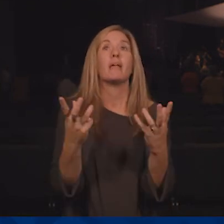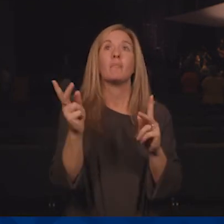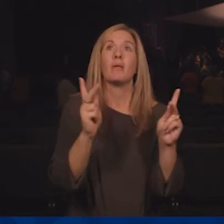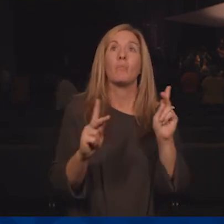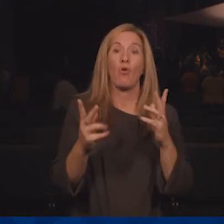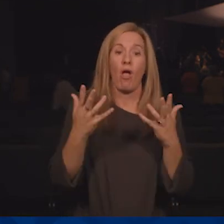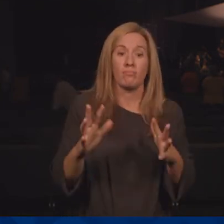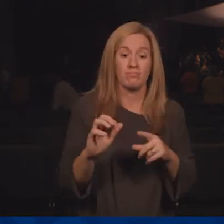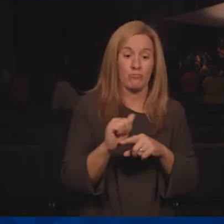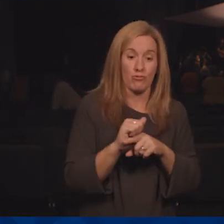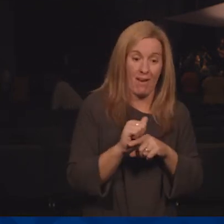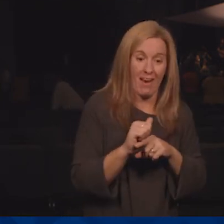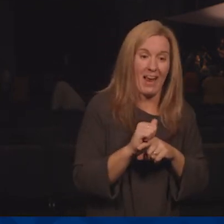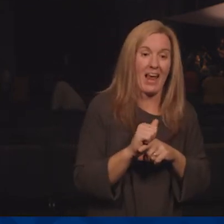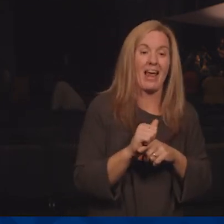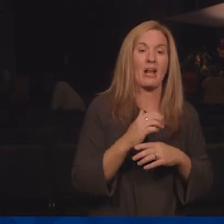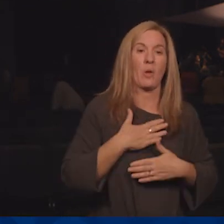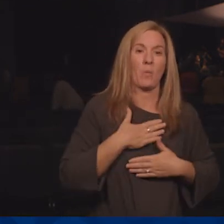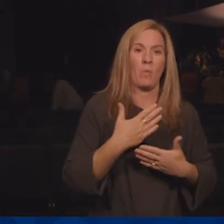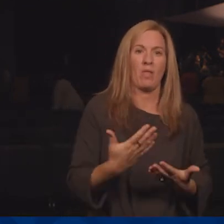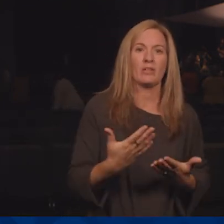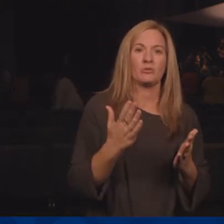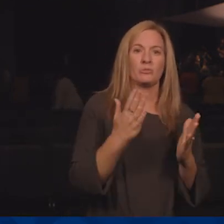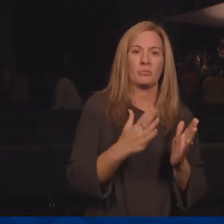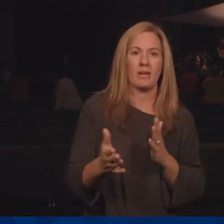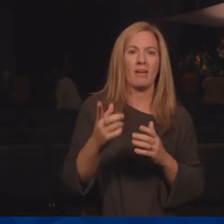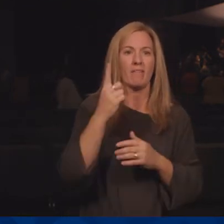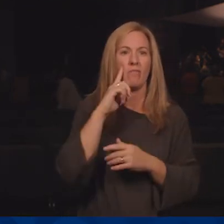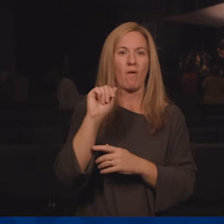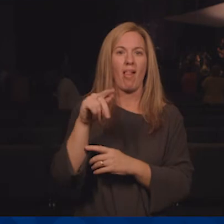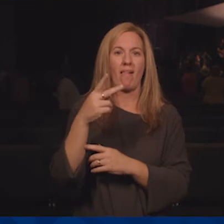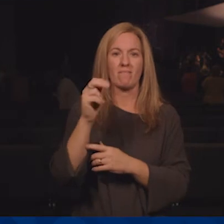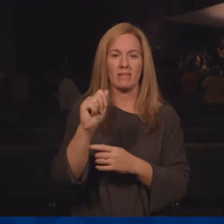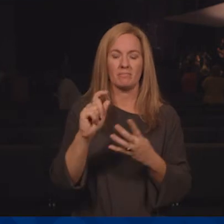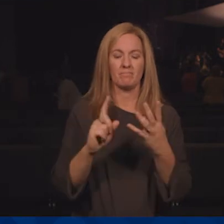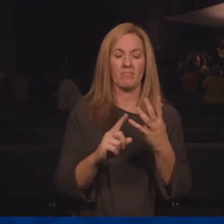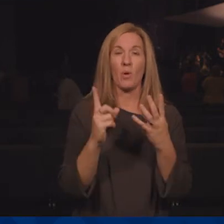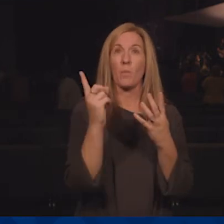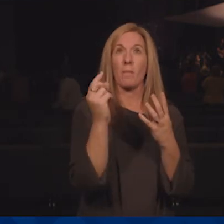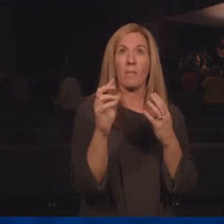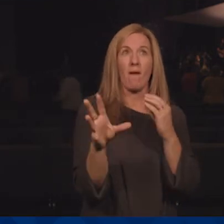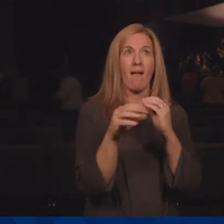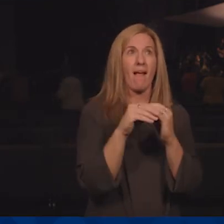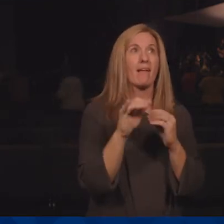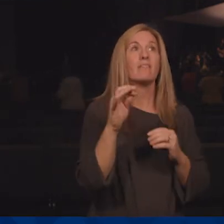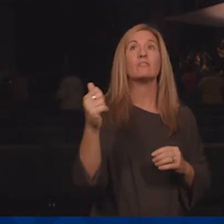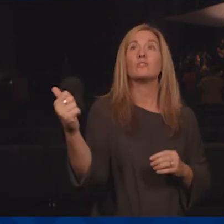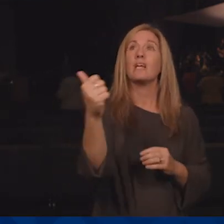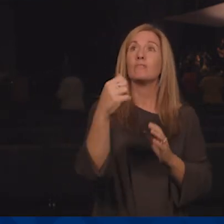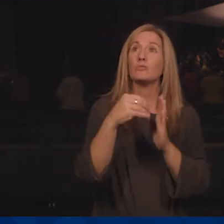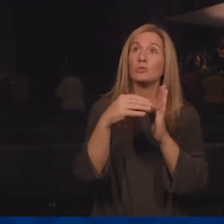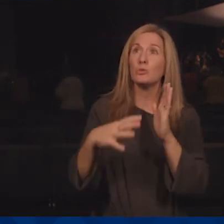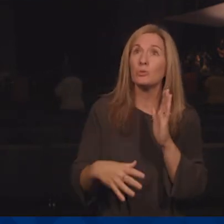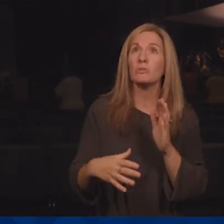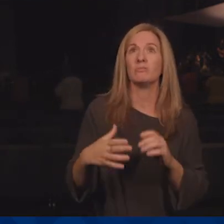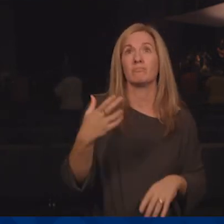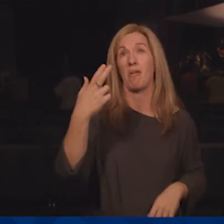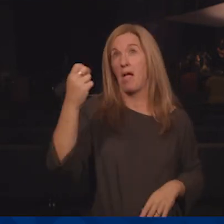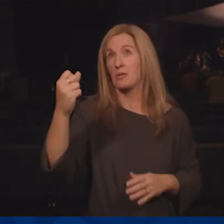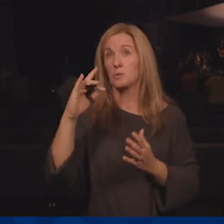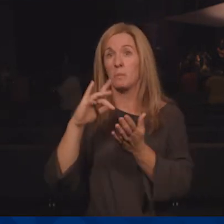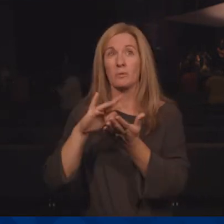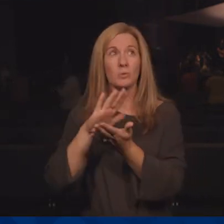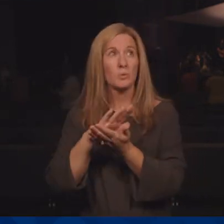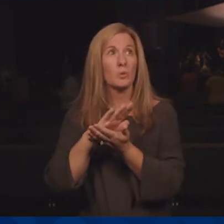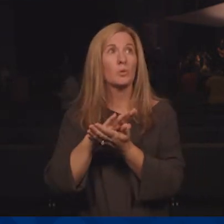and willing to set the table for Alpha. And I'm gonna throw one more in there. If you are a student or you're a parent of a high schooler or middle schooler, we